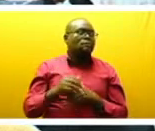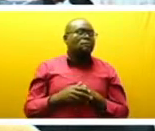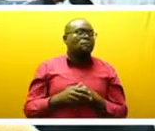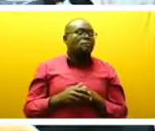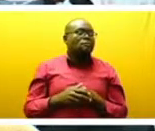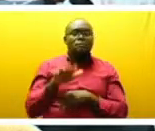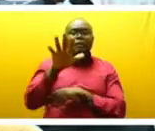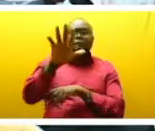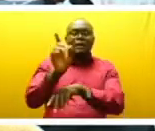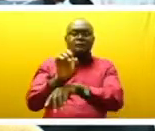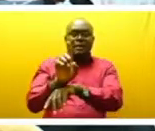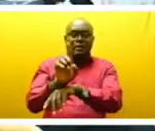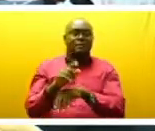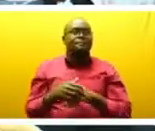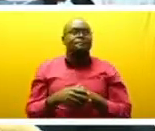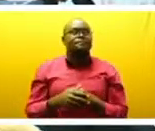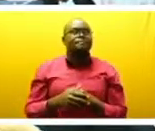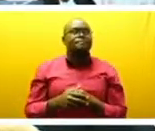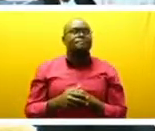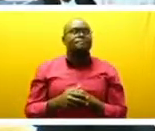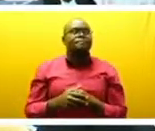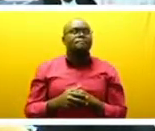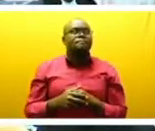5 minutes.